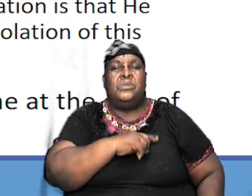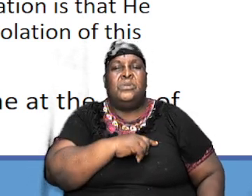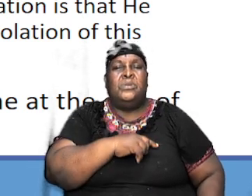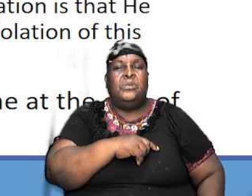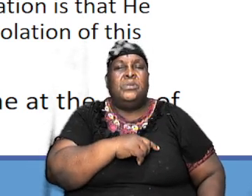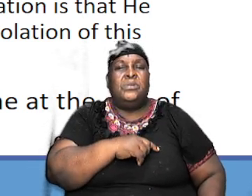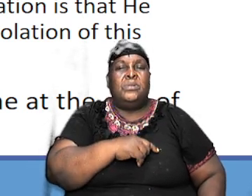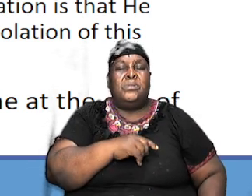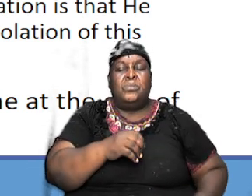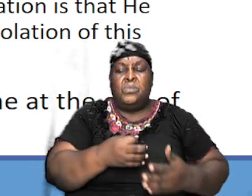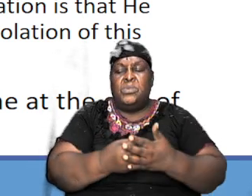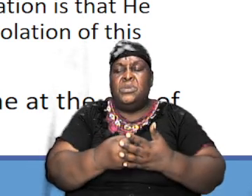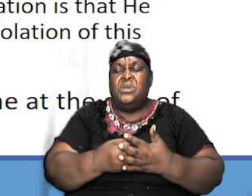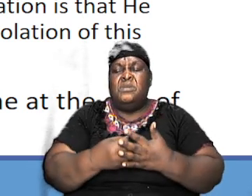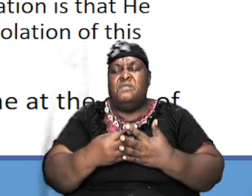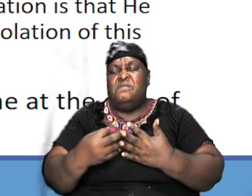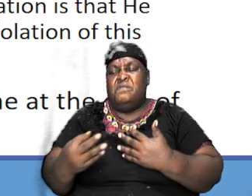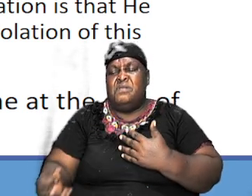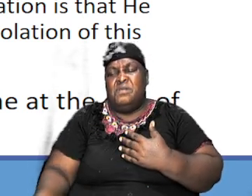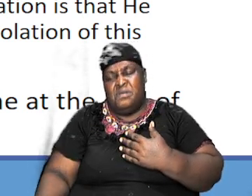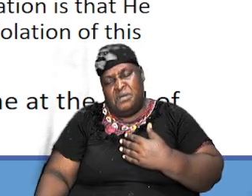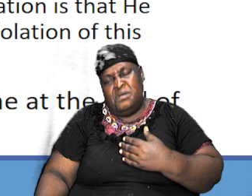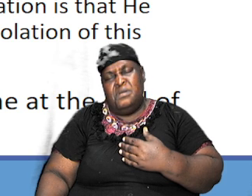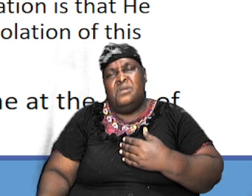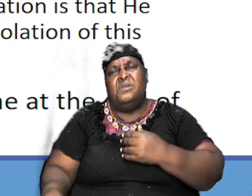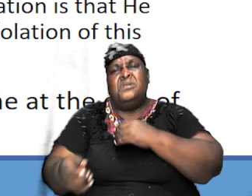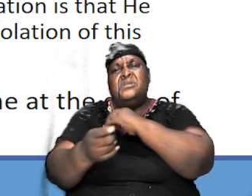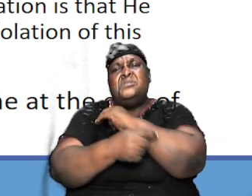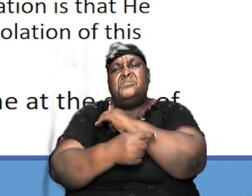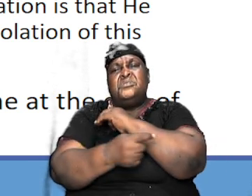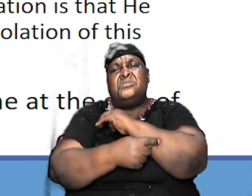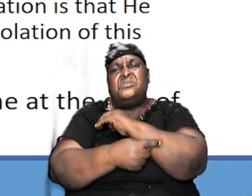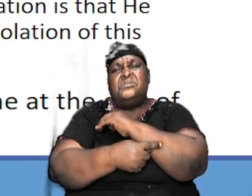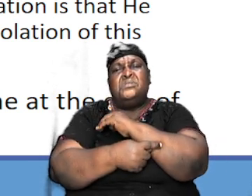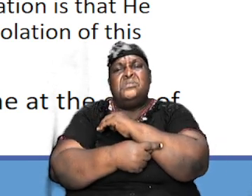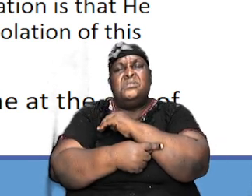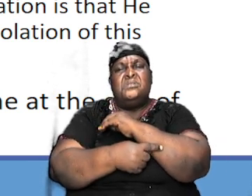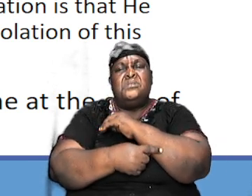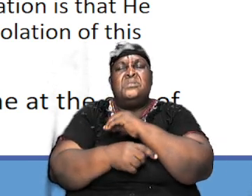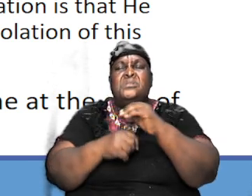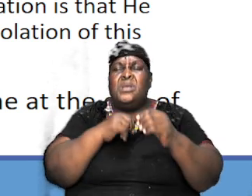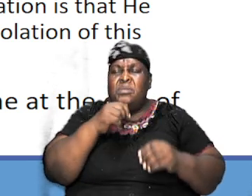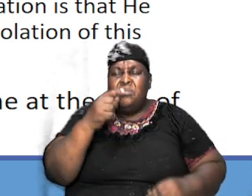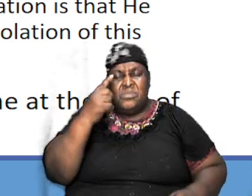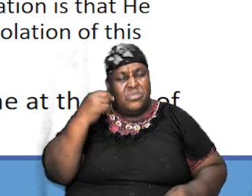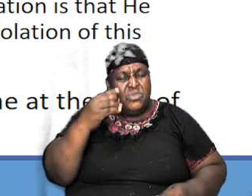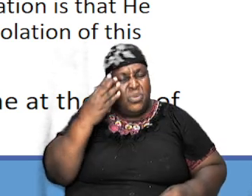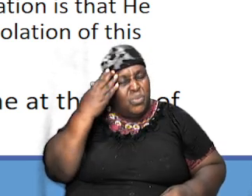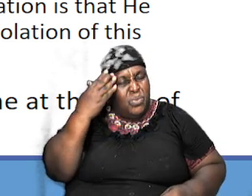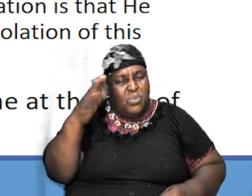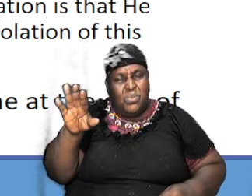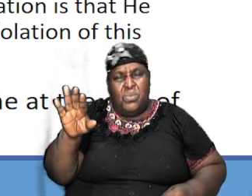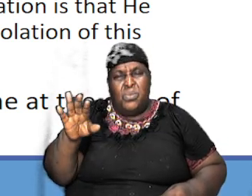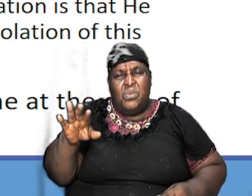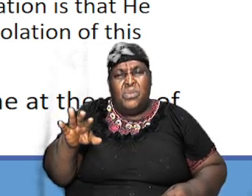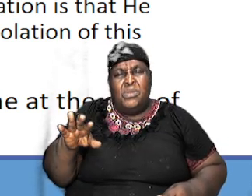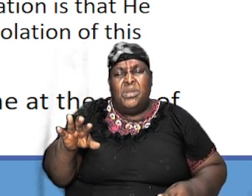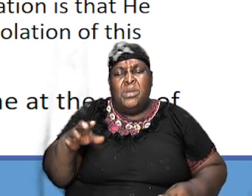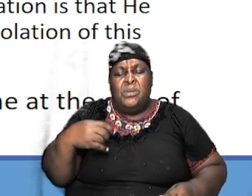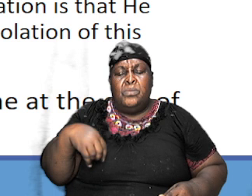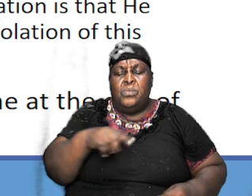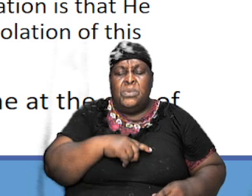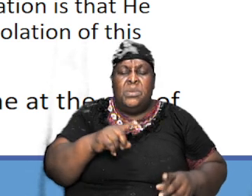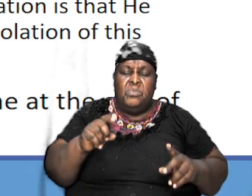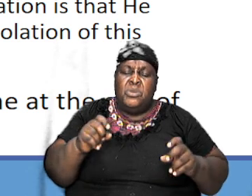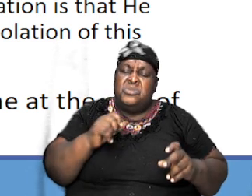we fall to temptation, not because we don't necessarily know that the word said we shouldn't do that. You know, most of the time we